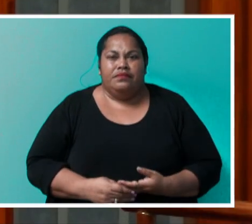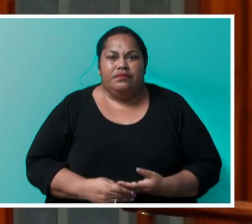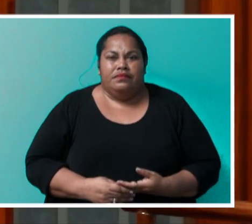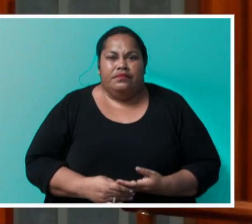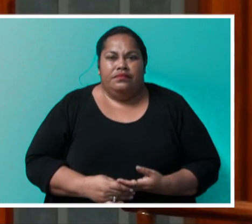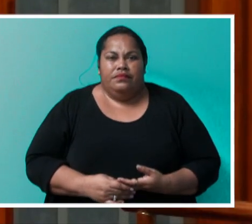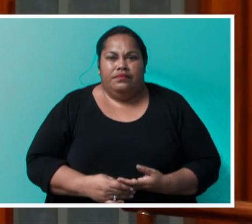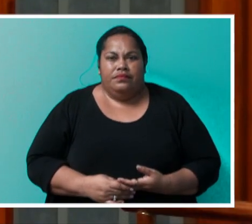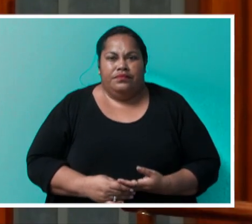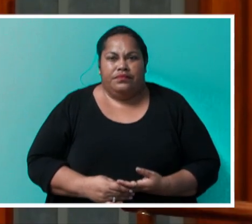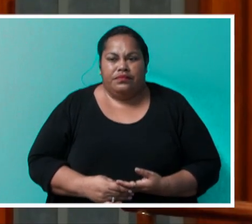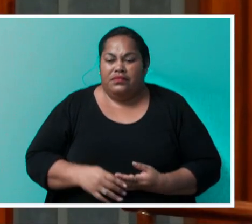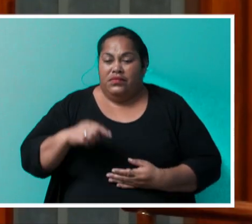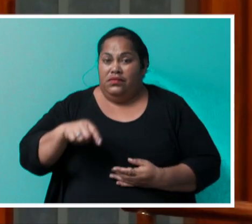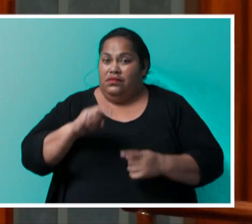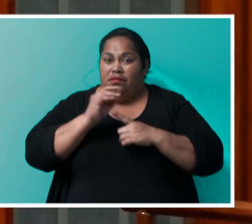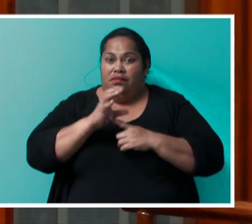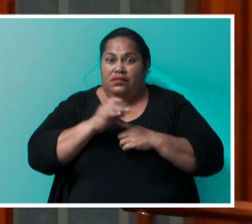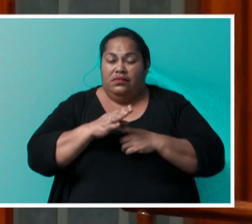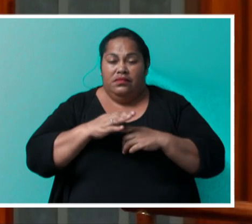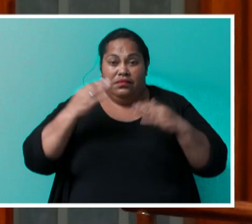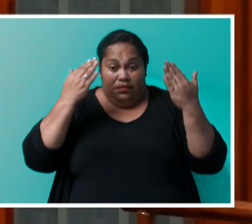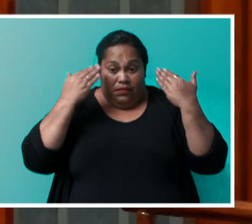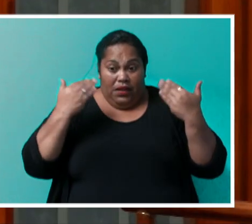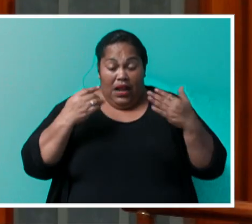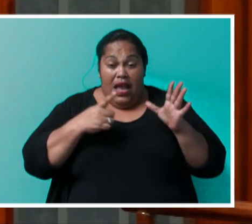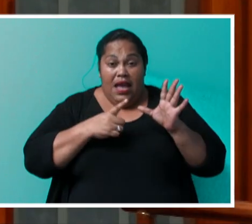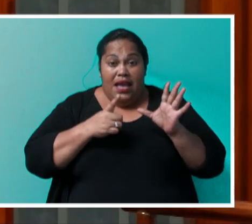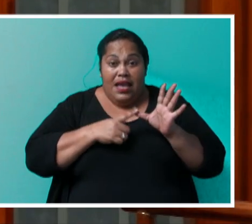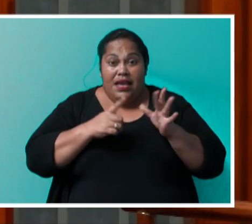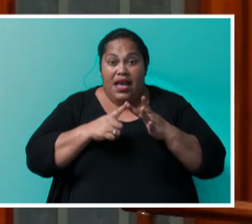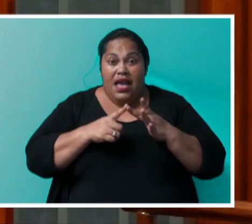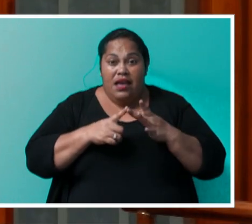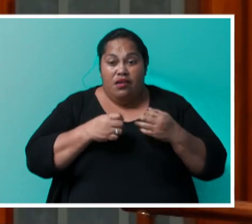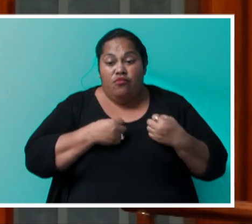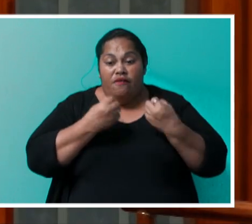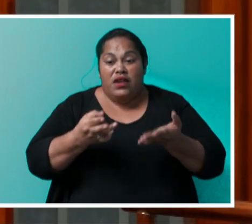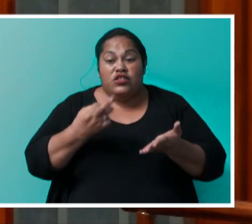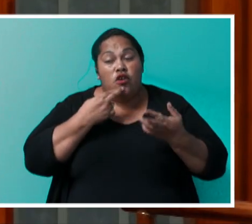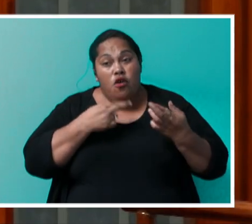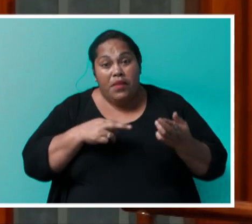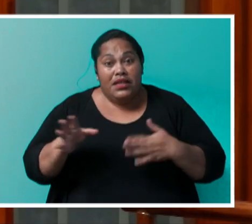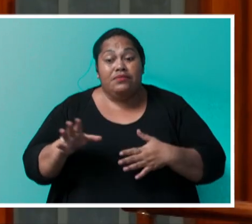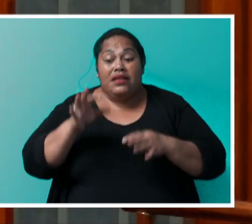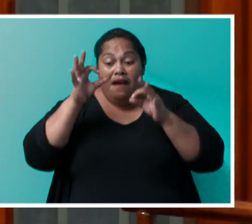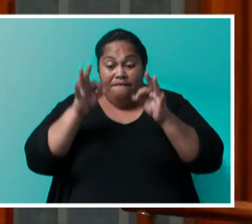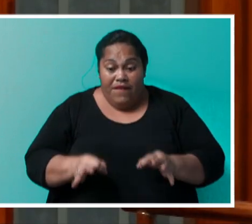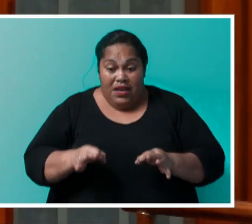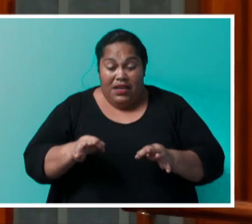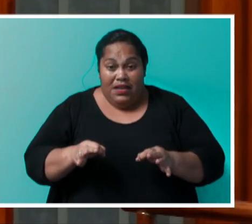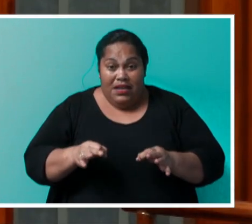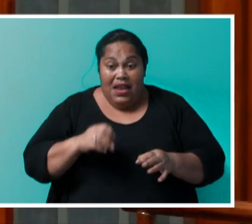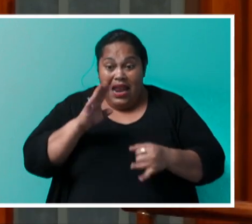This is crucial, Mr. Speaker, as the AI provides a recommendation, but the final decision always rests